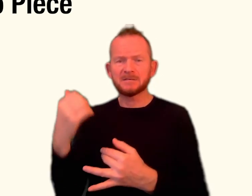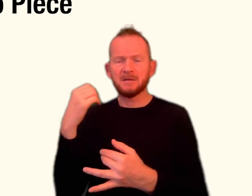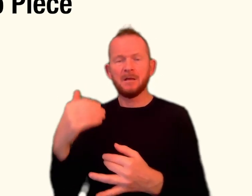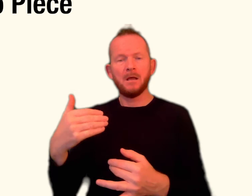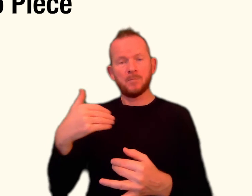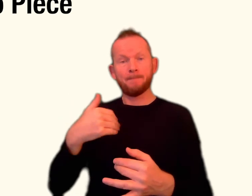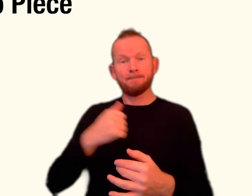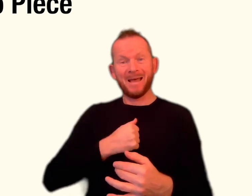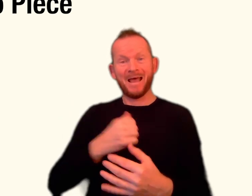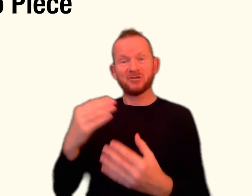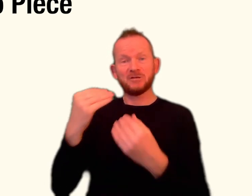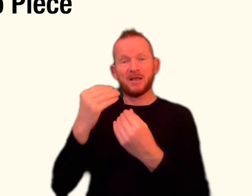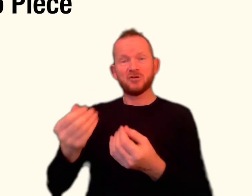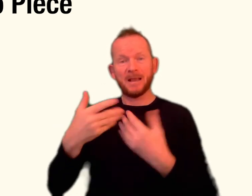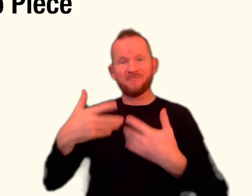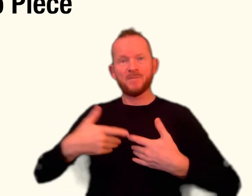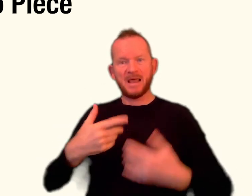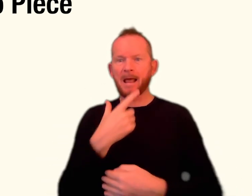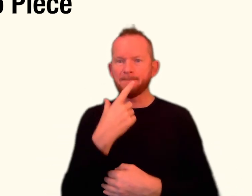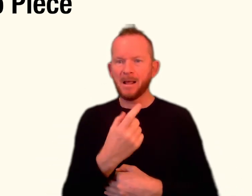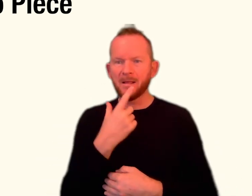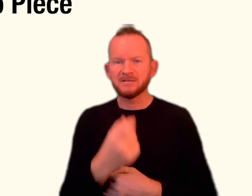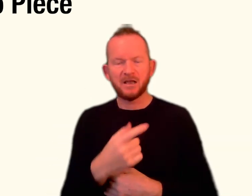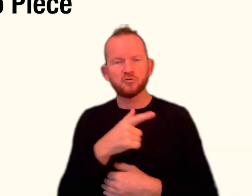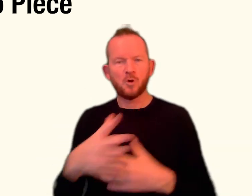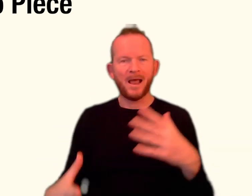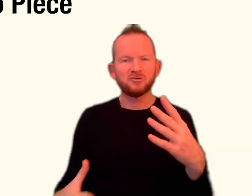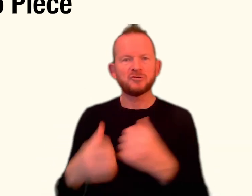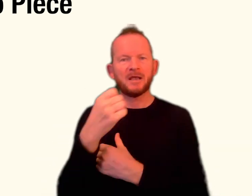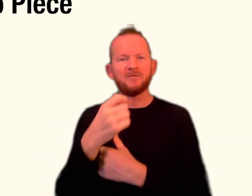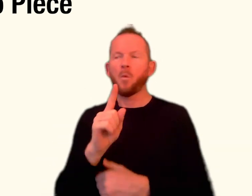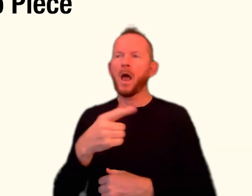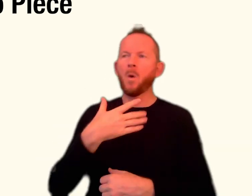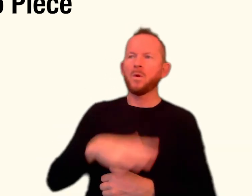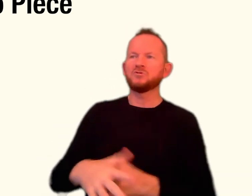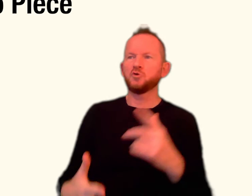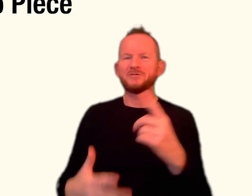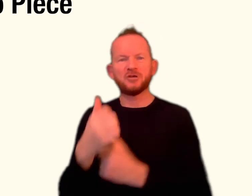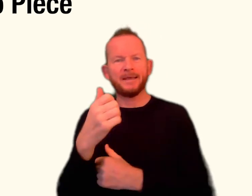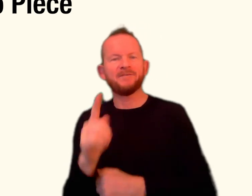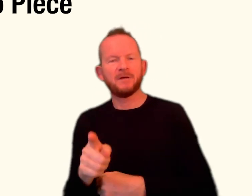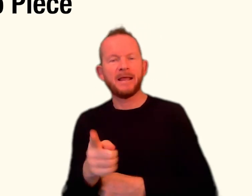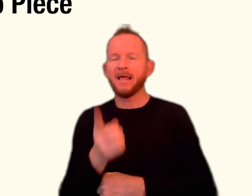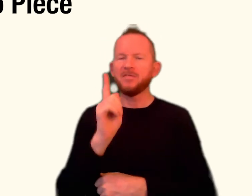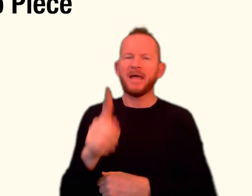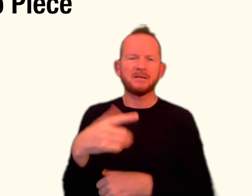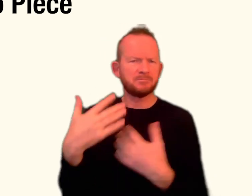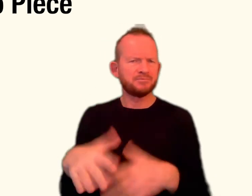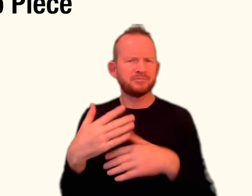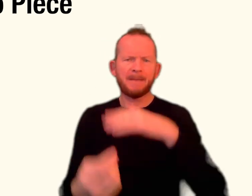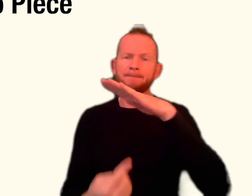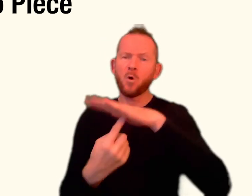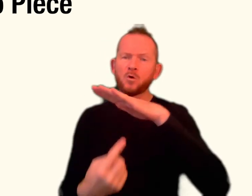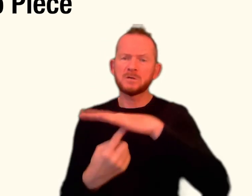has really given me the ability to achieve what I want to achieve in life, and that's incredibly important,